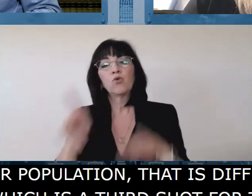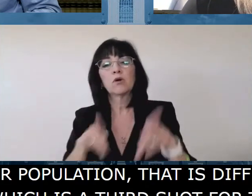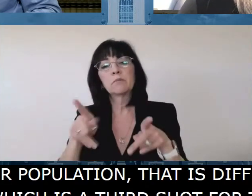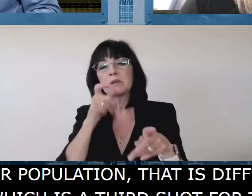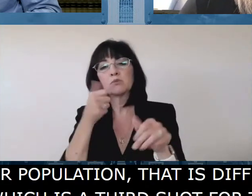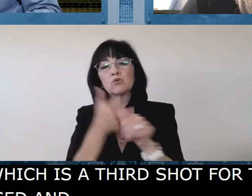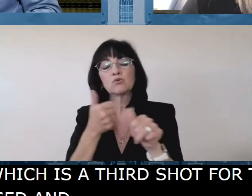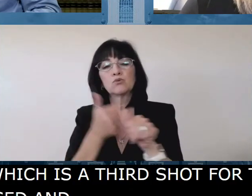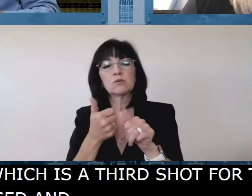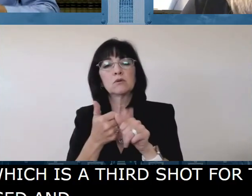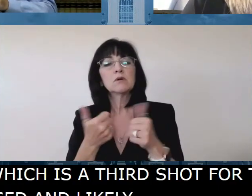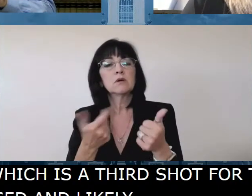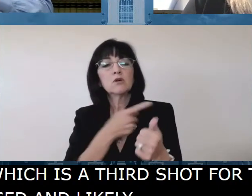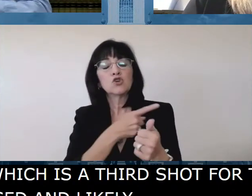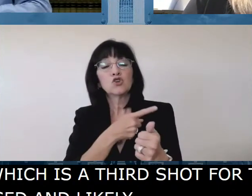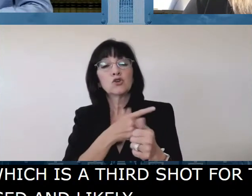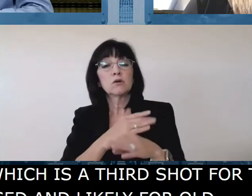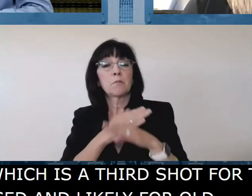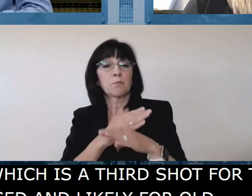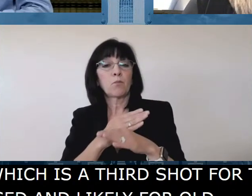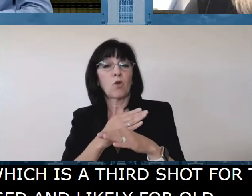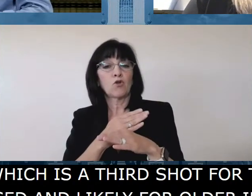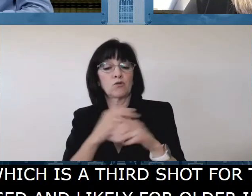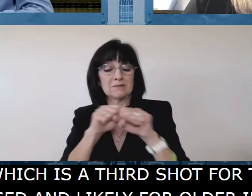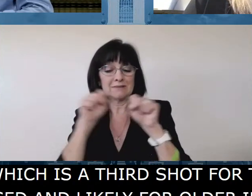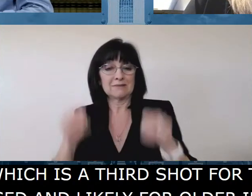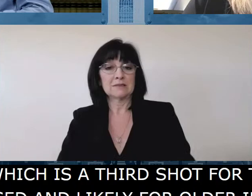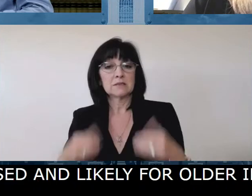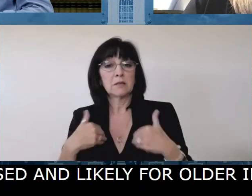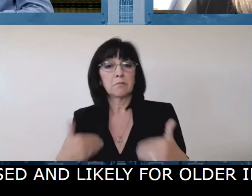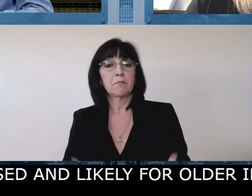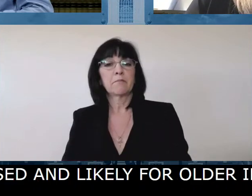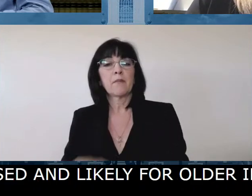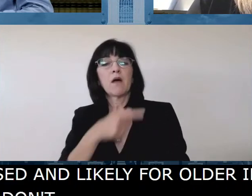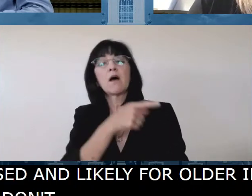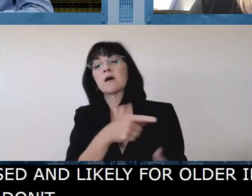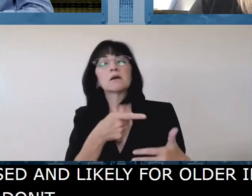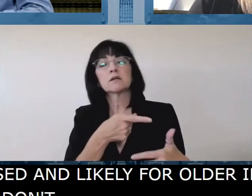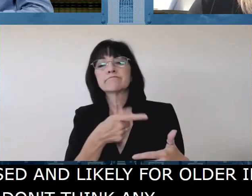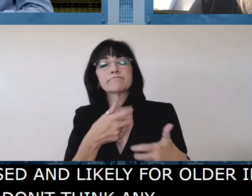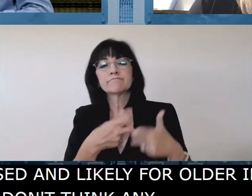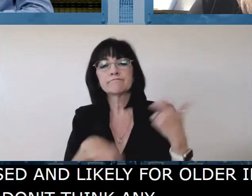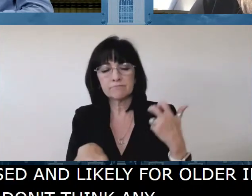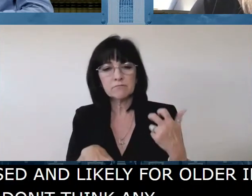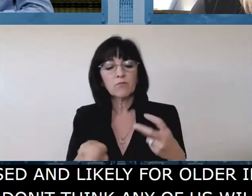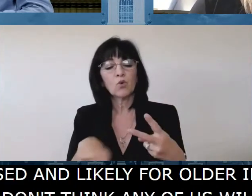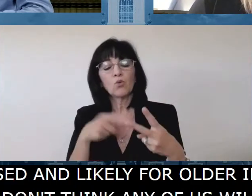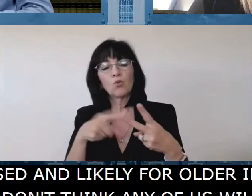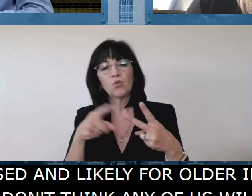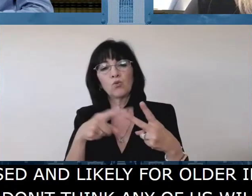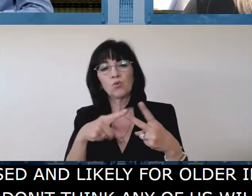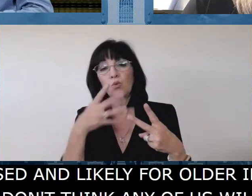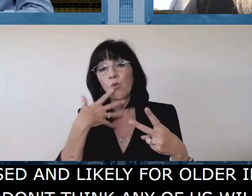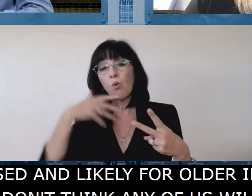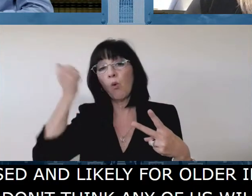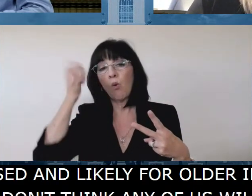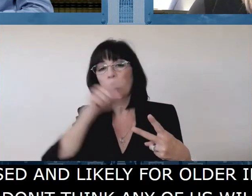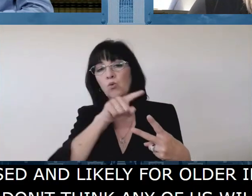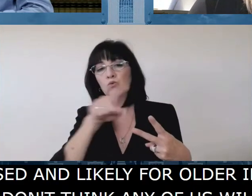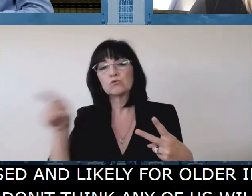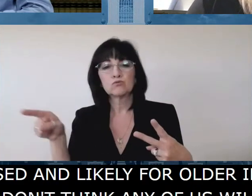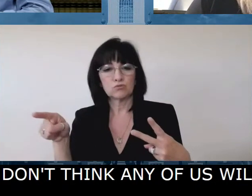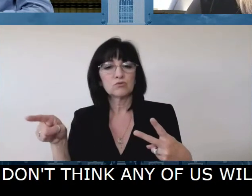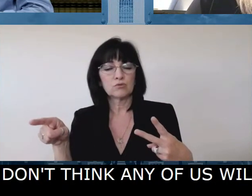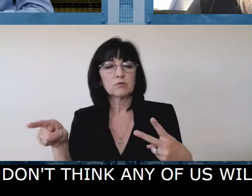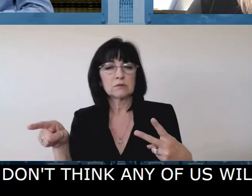individuals. That being said, I don't think any of us will be surprised if and when booster shots